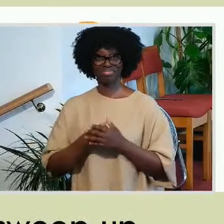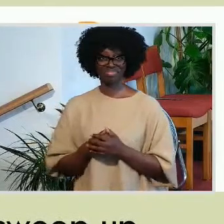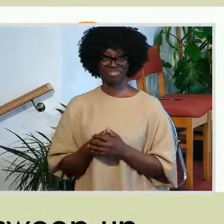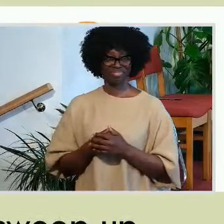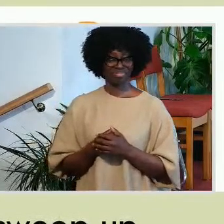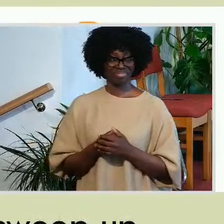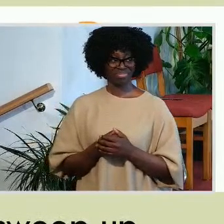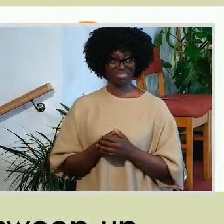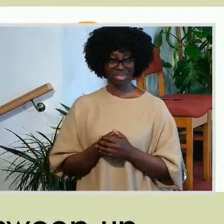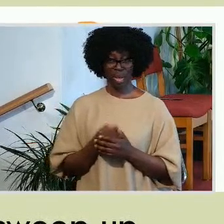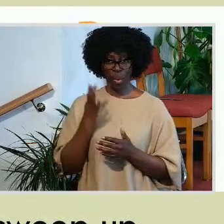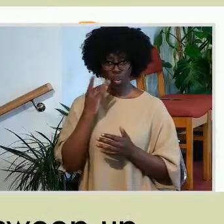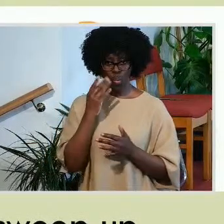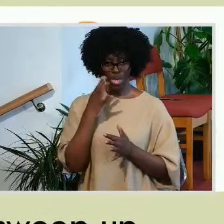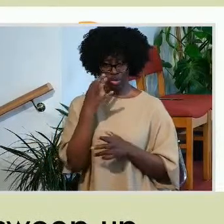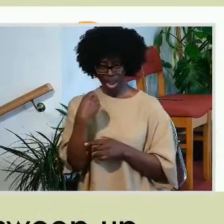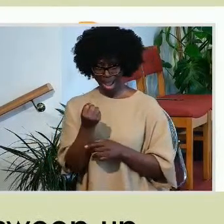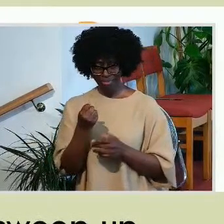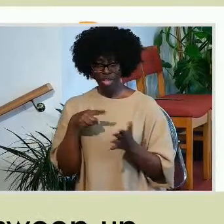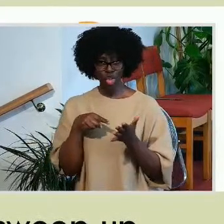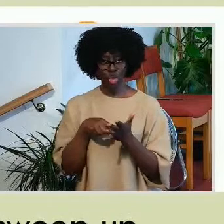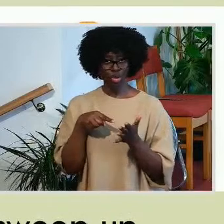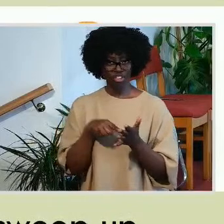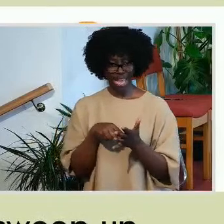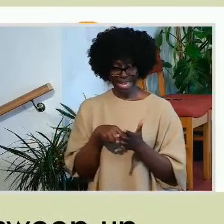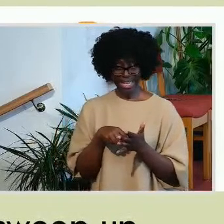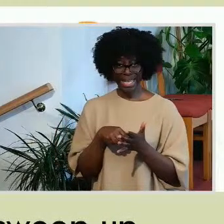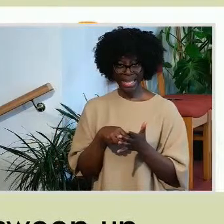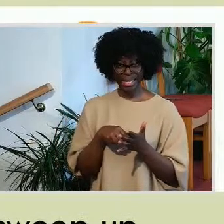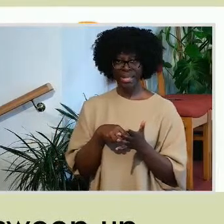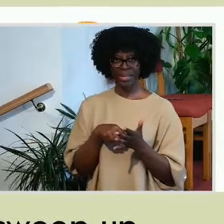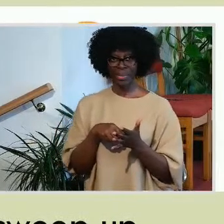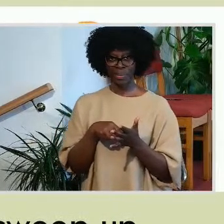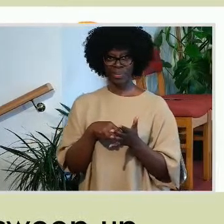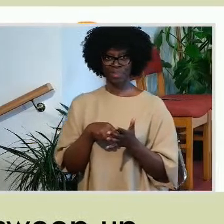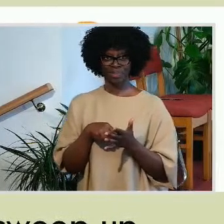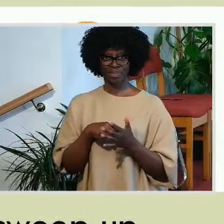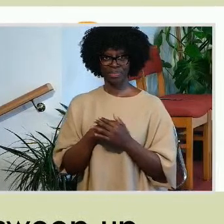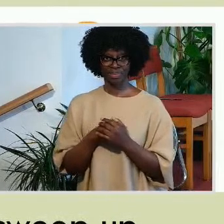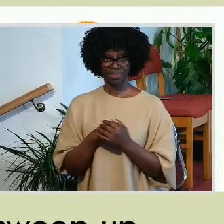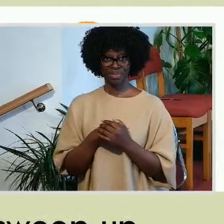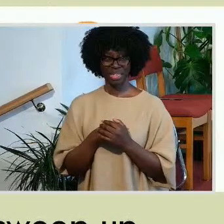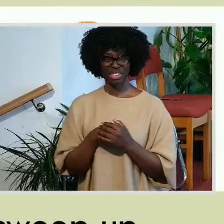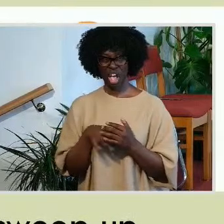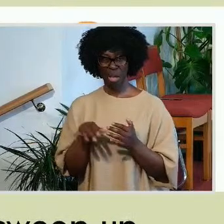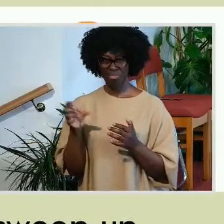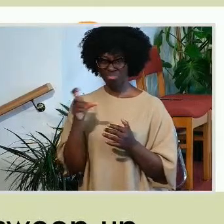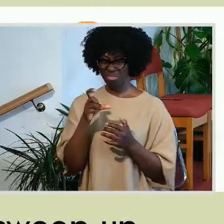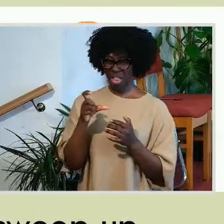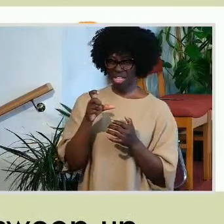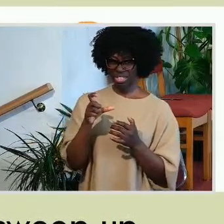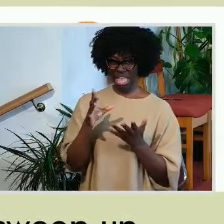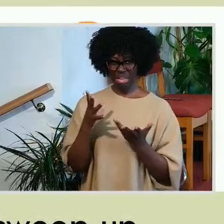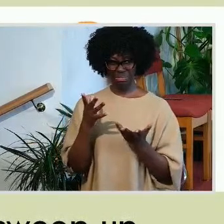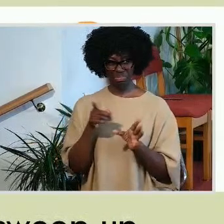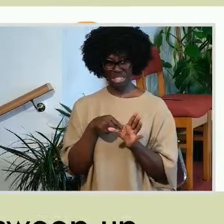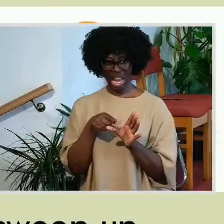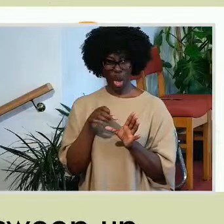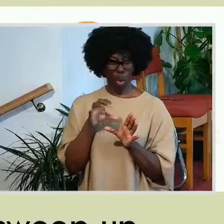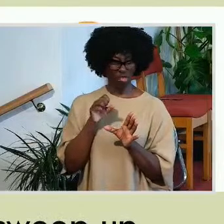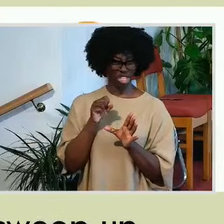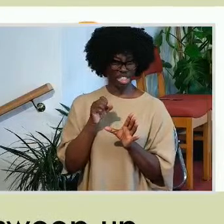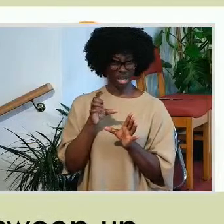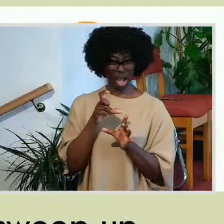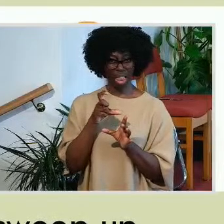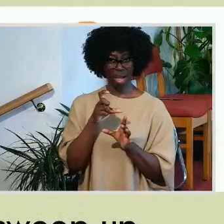that's fine. But I'm sure most of us know what turmeric is. It's a root, and it's usually crushed yellow-orange color. So